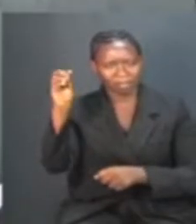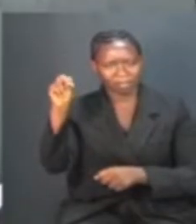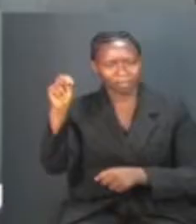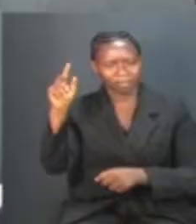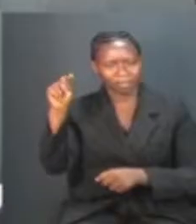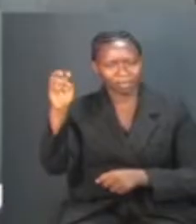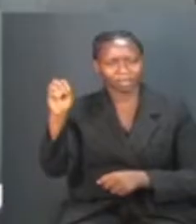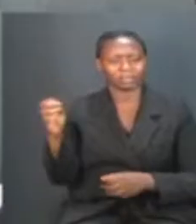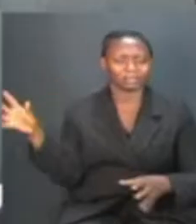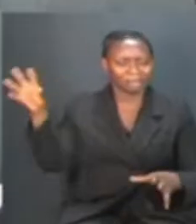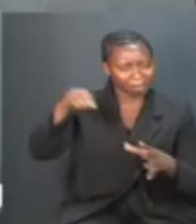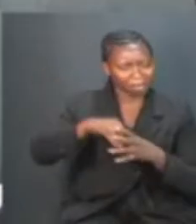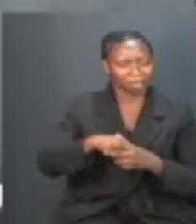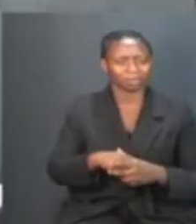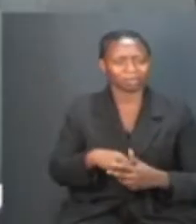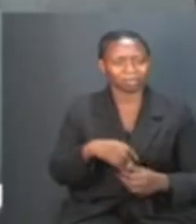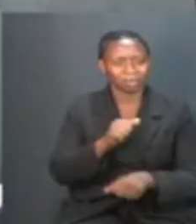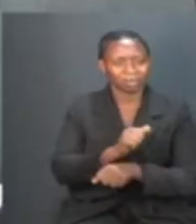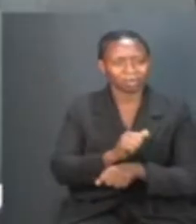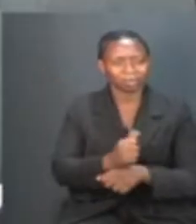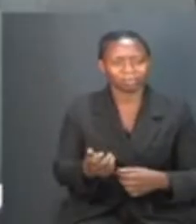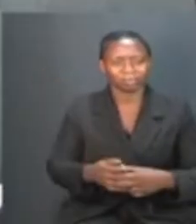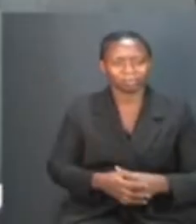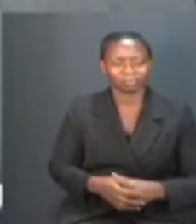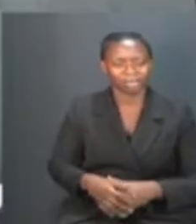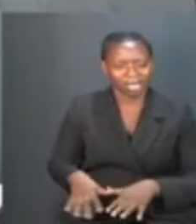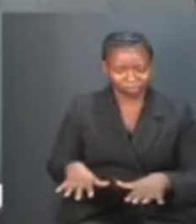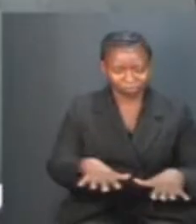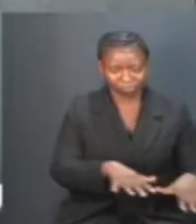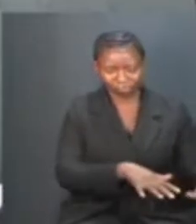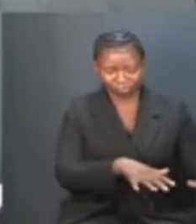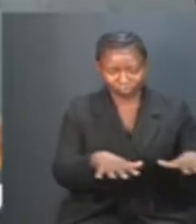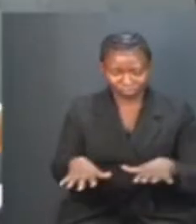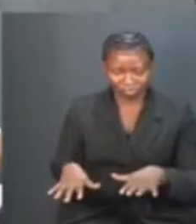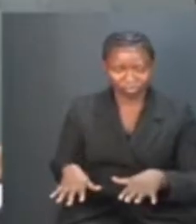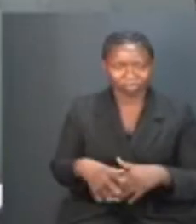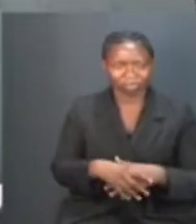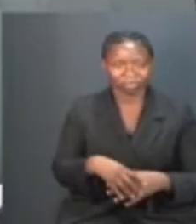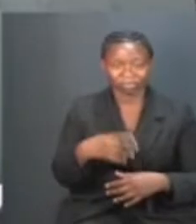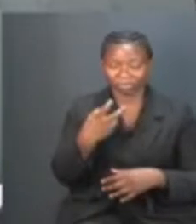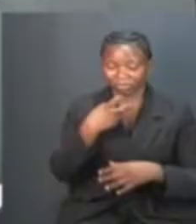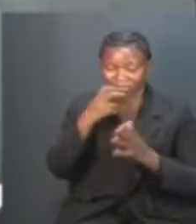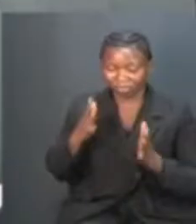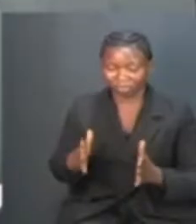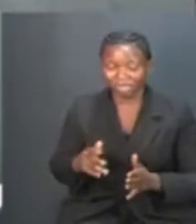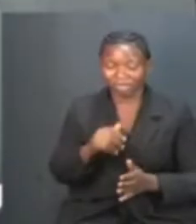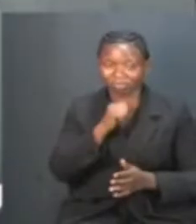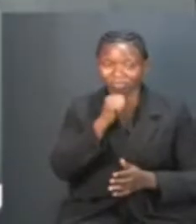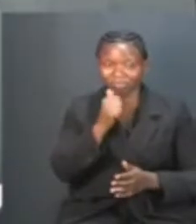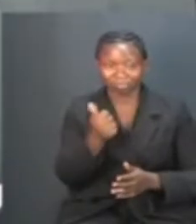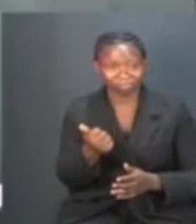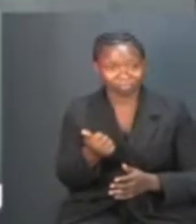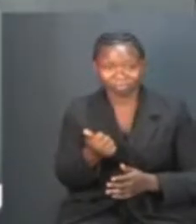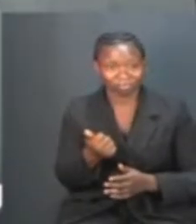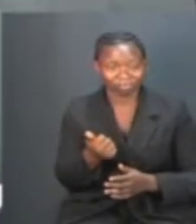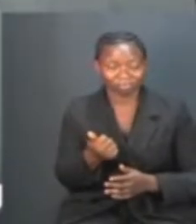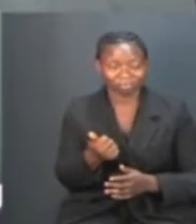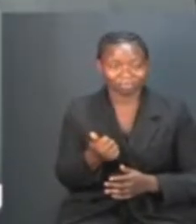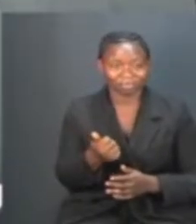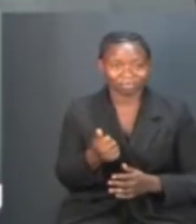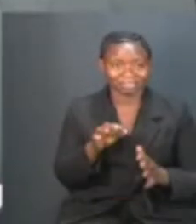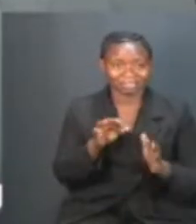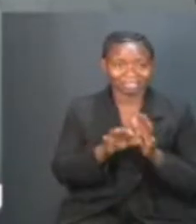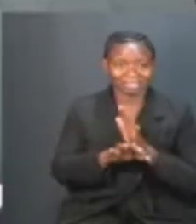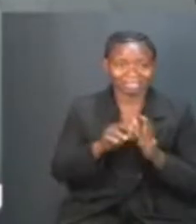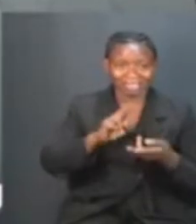it. This part of that. Similarly, smoke is something, Mr. Speaker, I've lost count of the number of